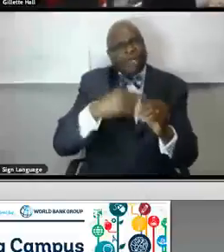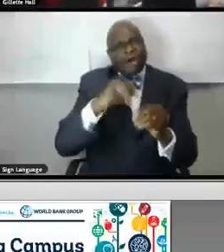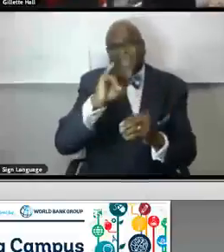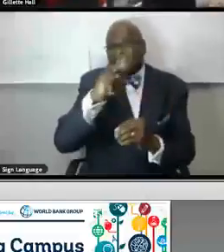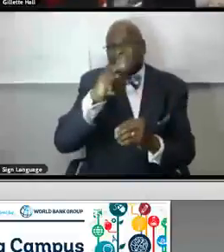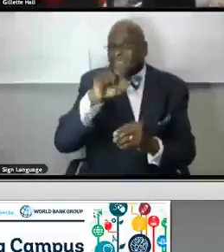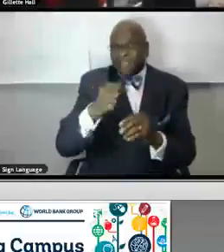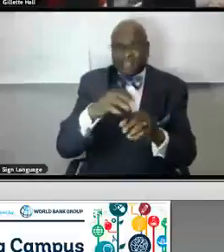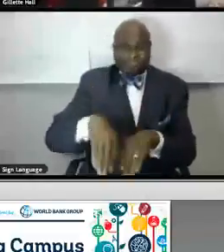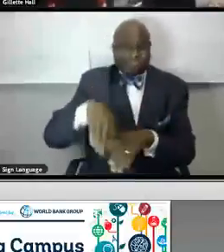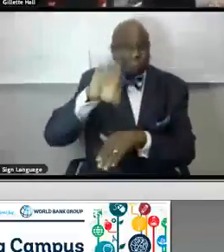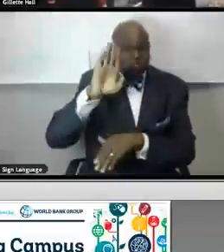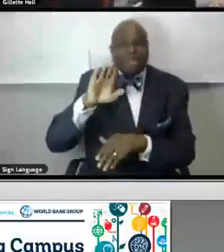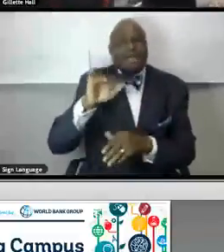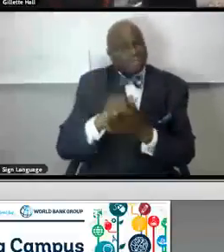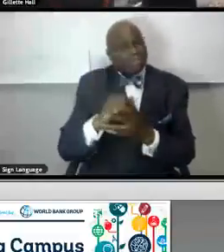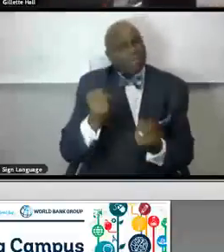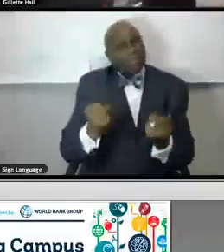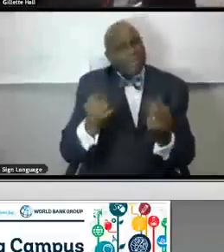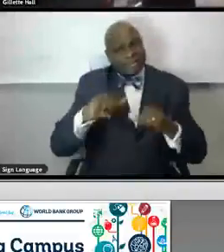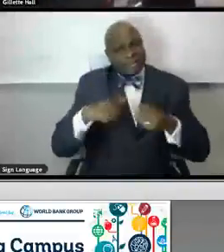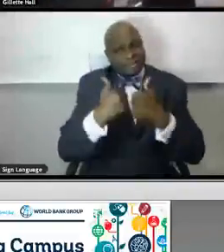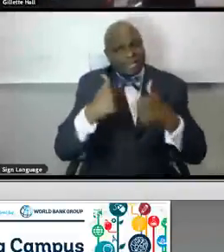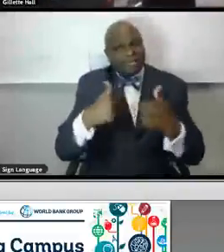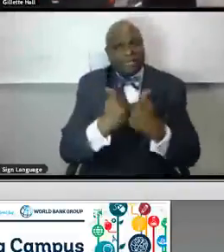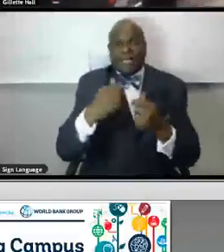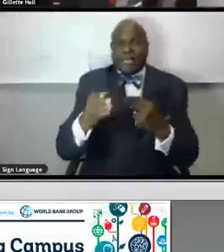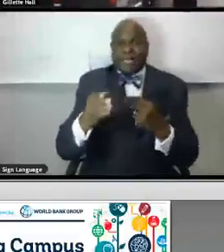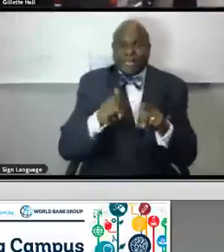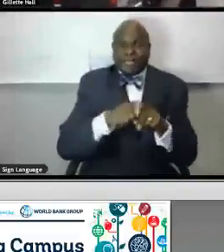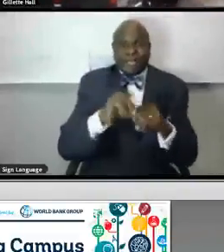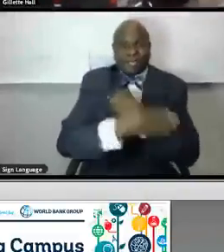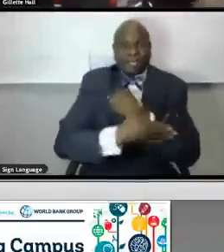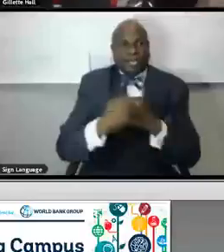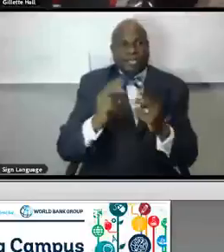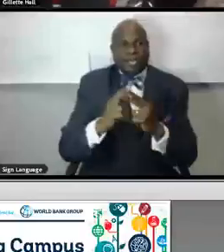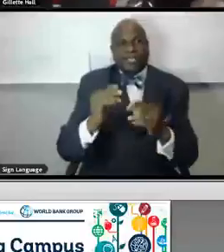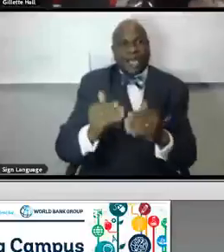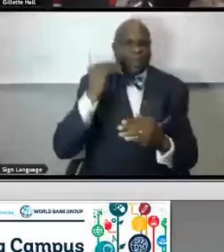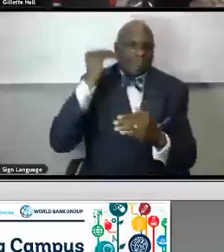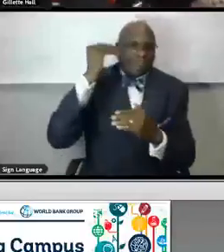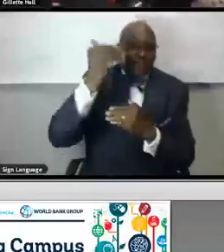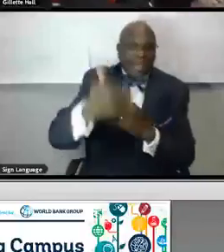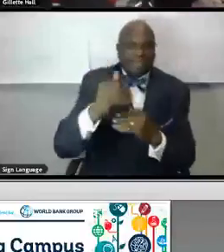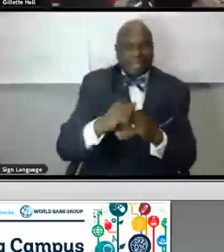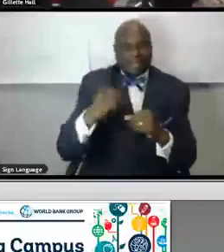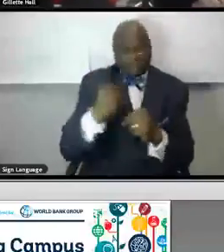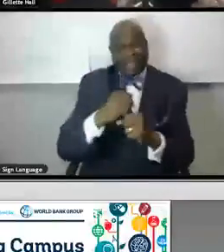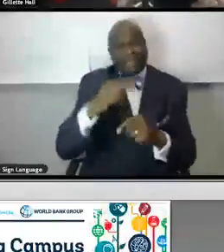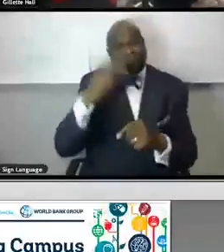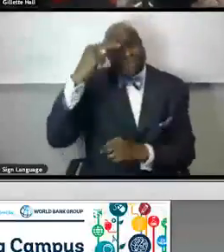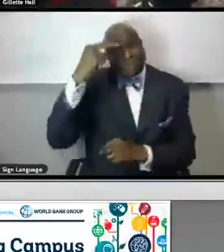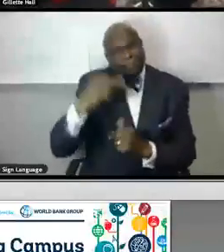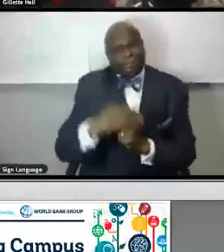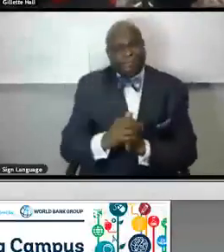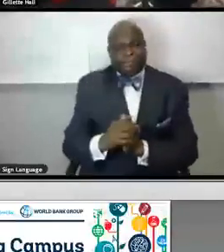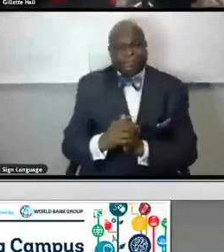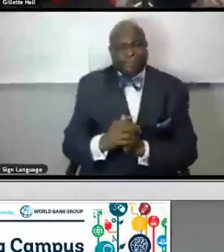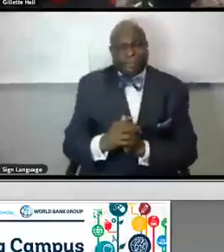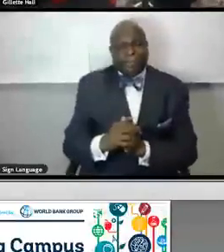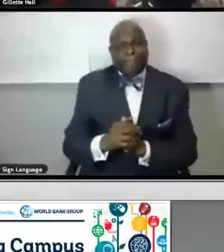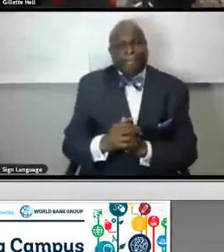indigeneity. So there were many challenges, even in a country as relatively advanced statistically as Mexico.